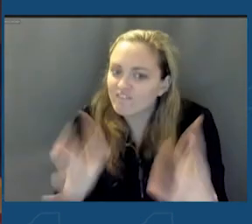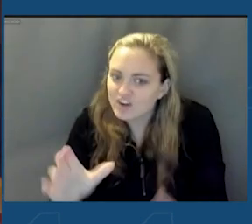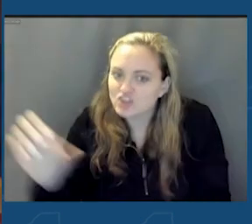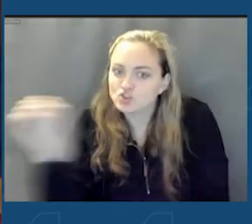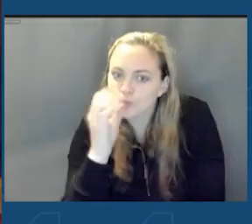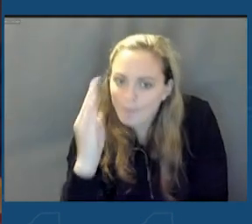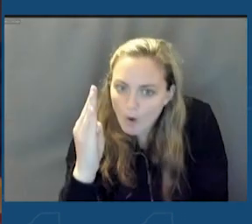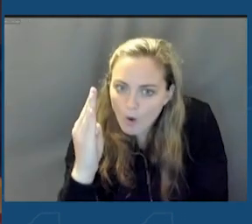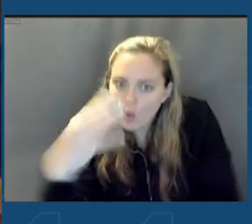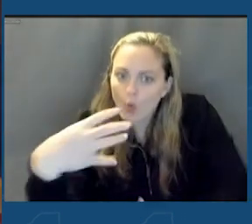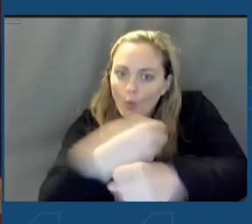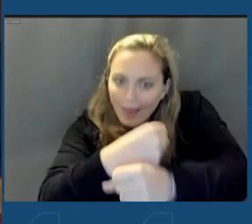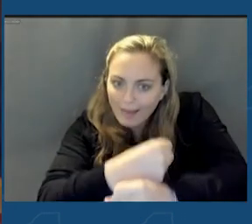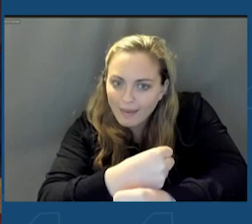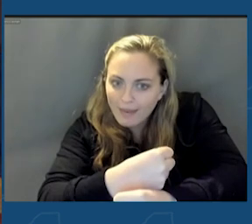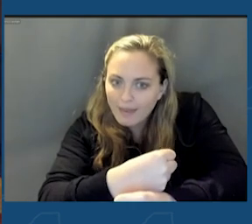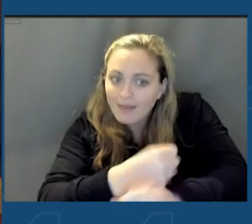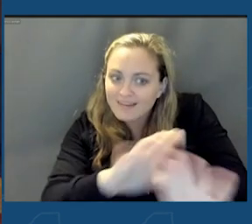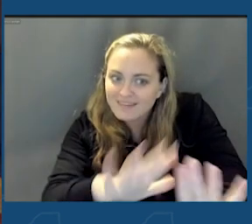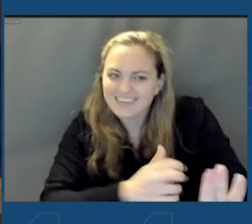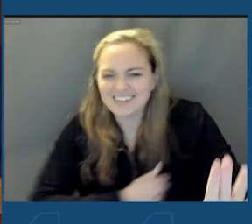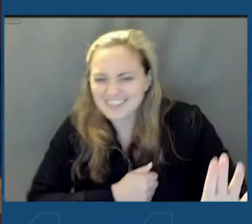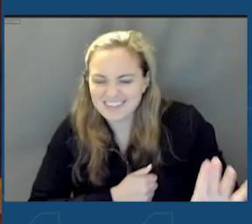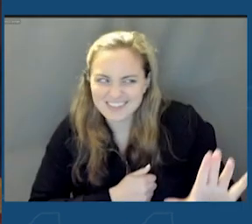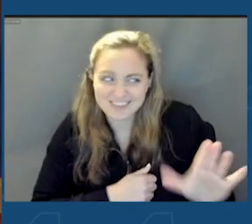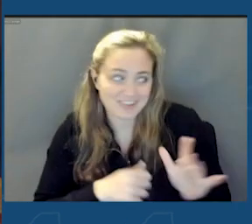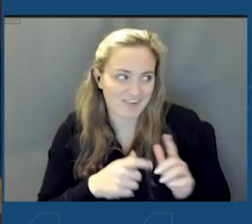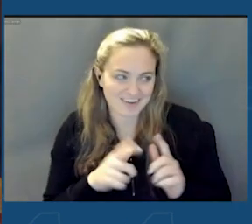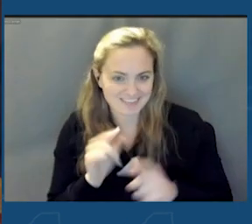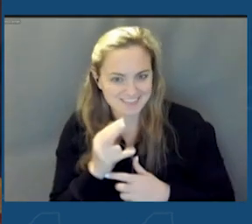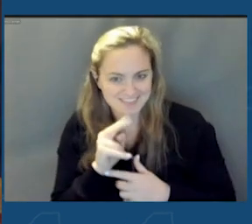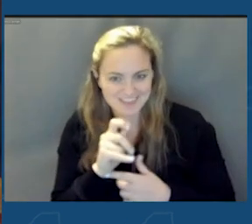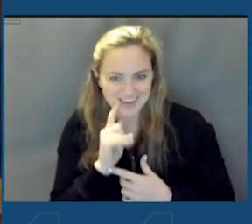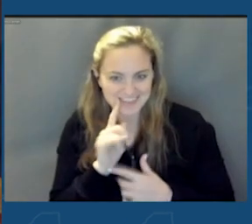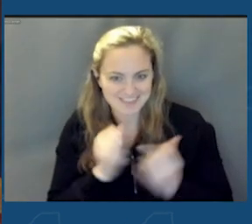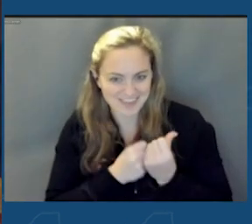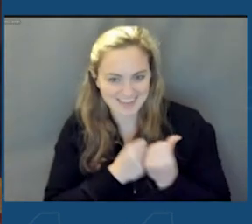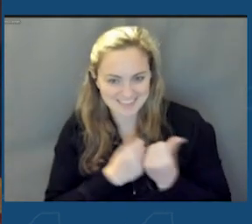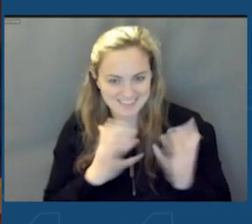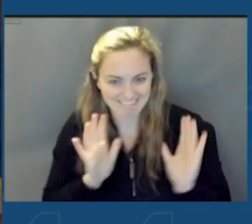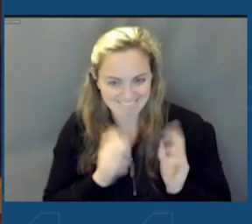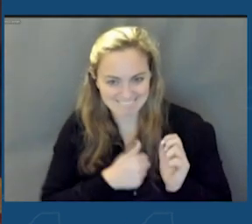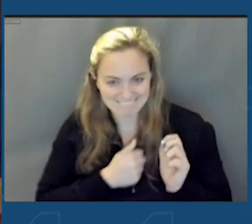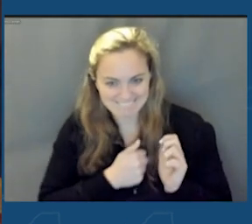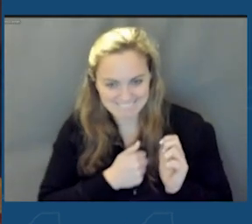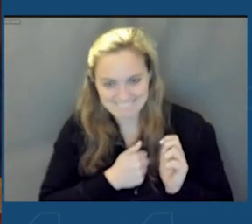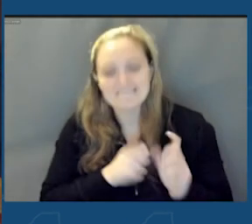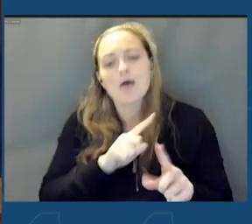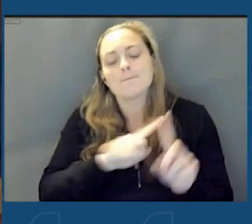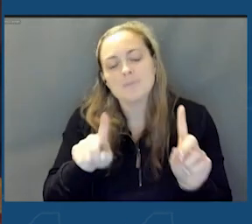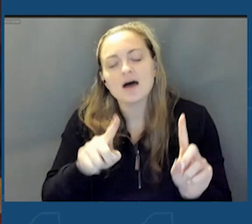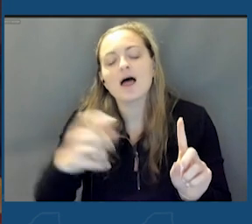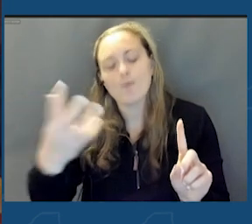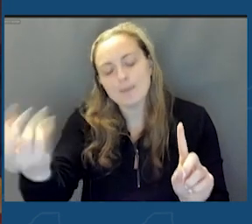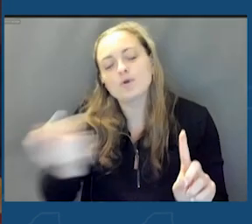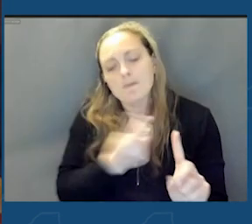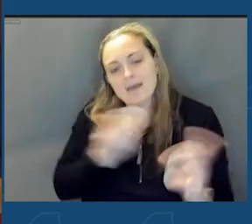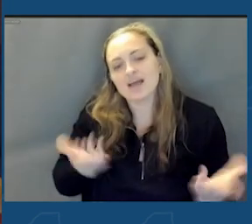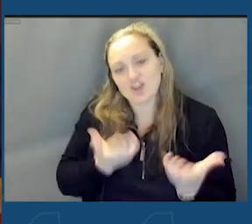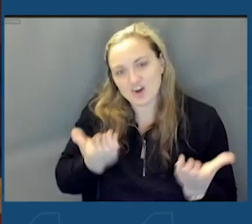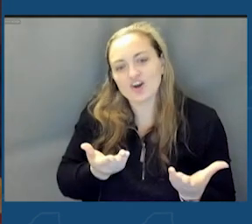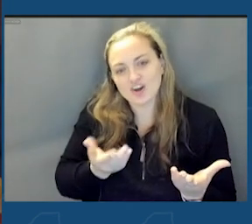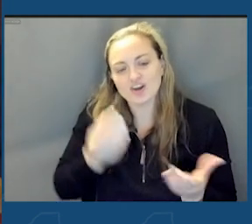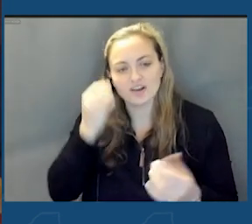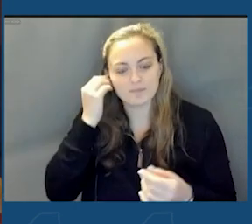Sorry, Giants fans. But ultimately, I'm going to bring him back here and let